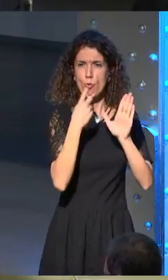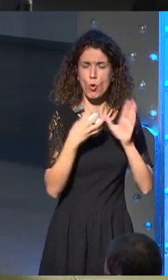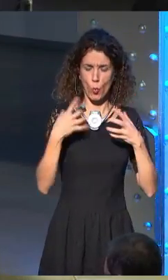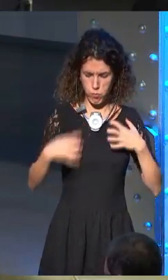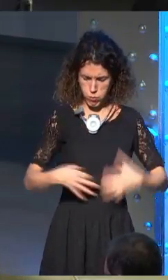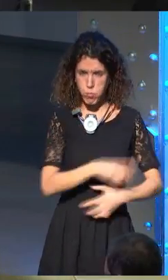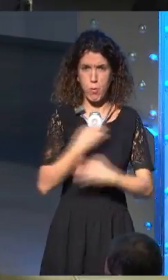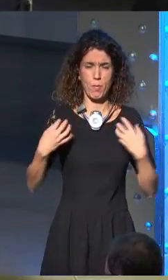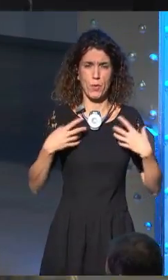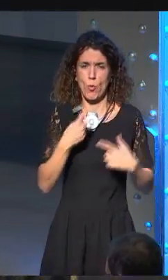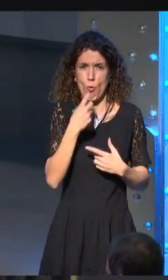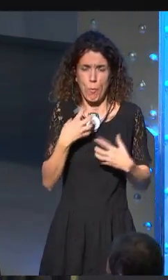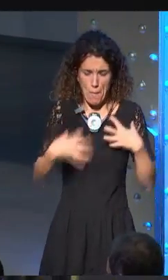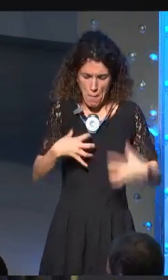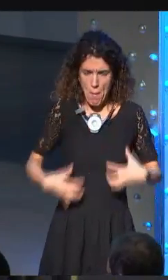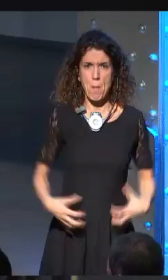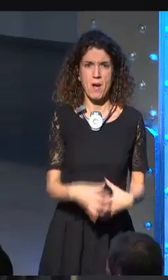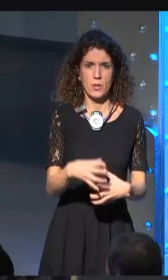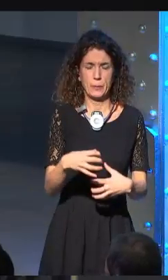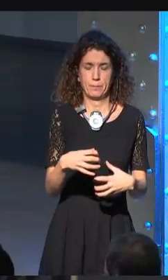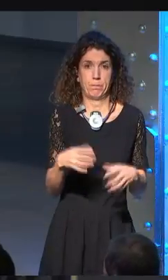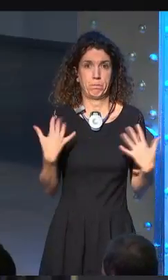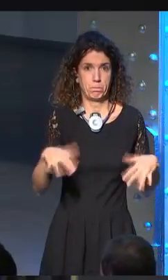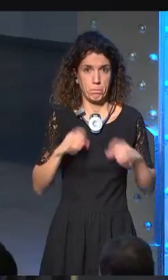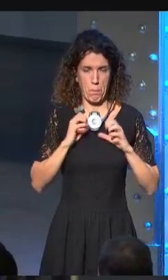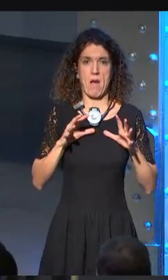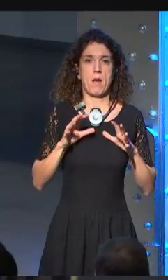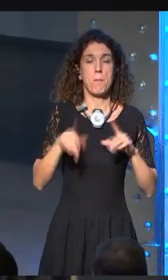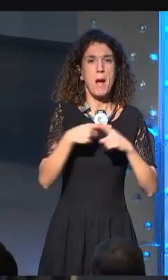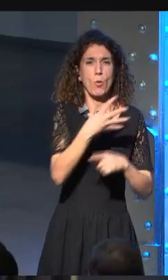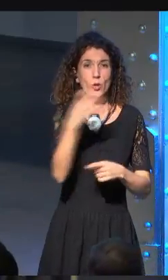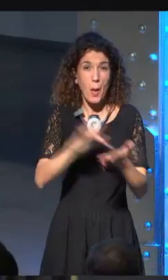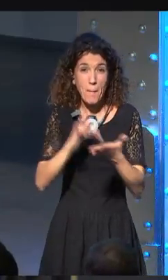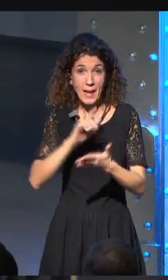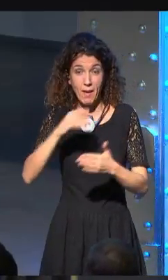bed. And then there's about 400 more pages to go.